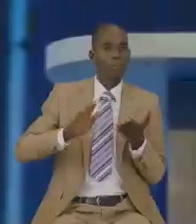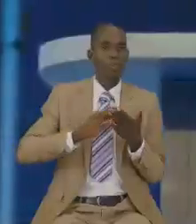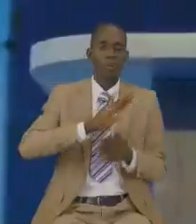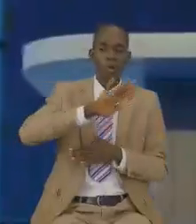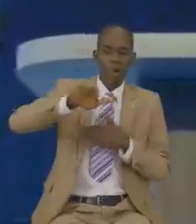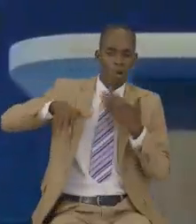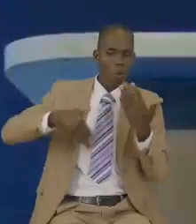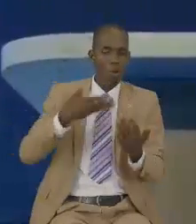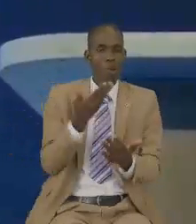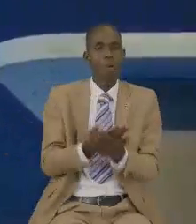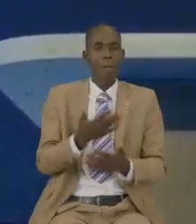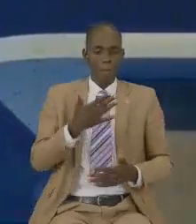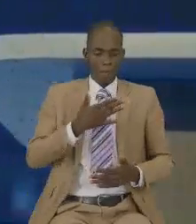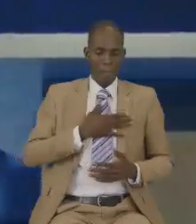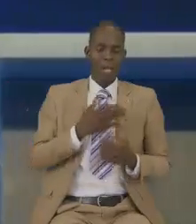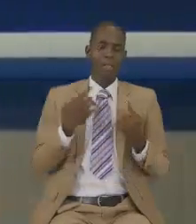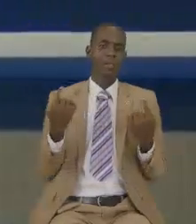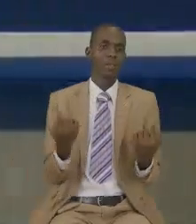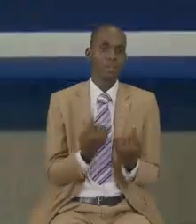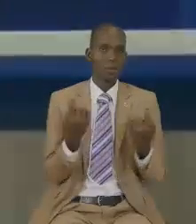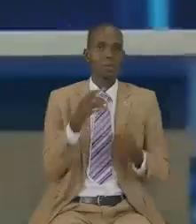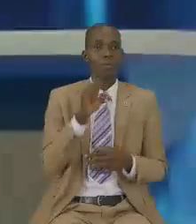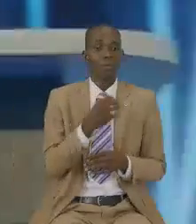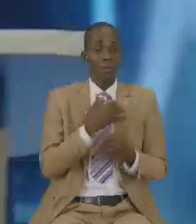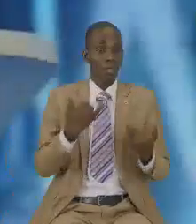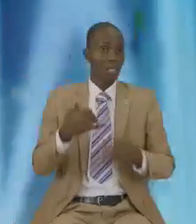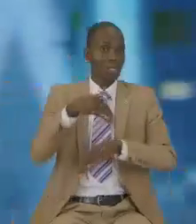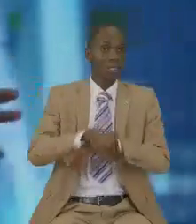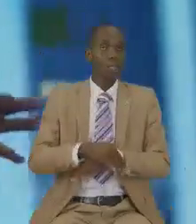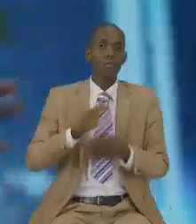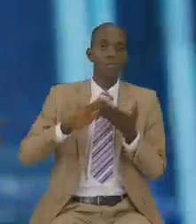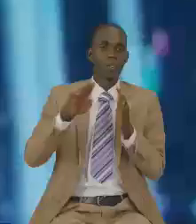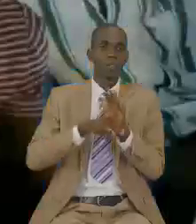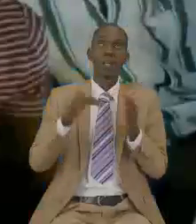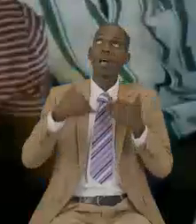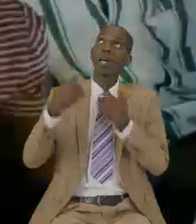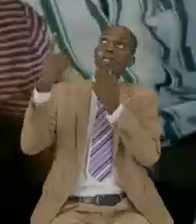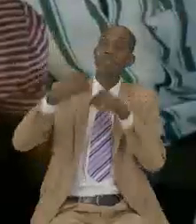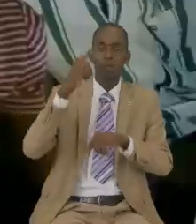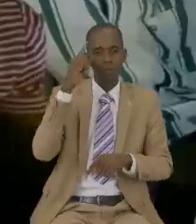all mine iniquities. And tonight, forgiveness has come.